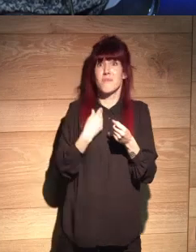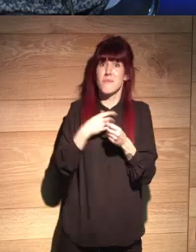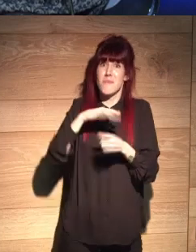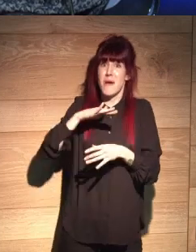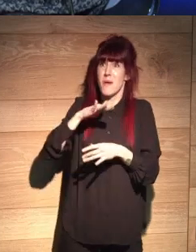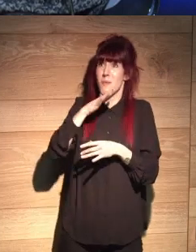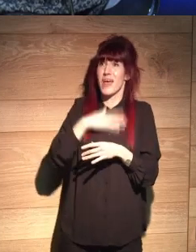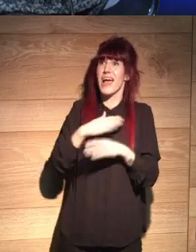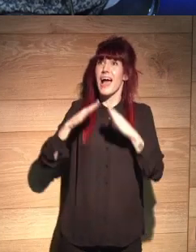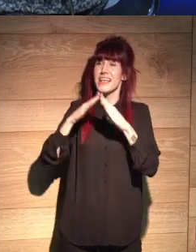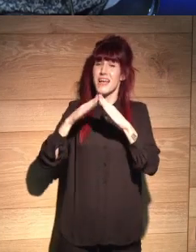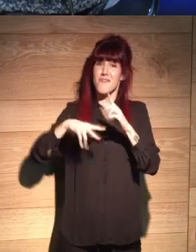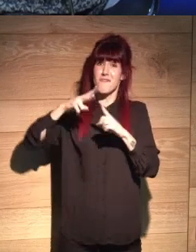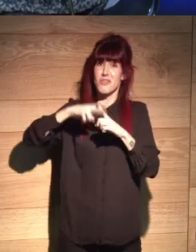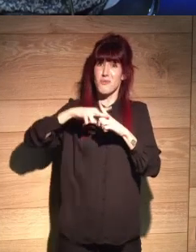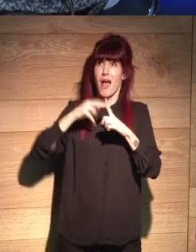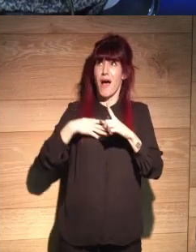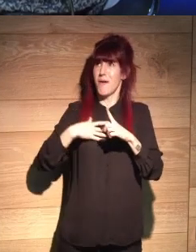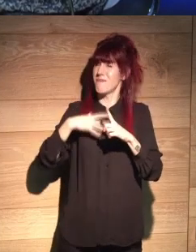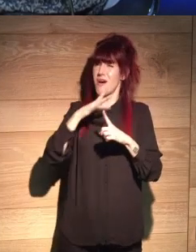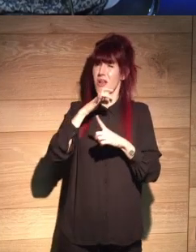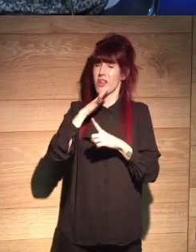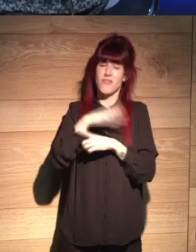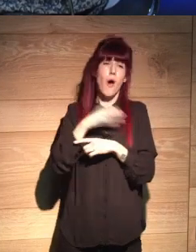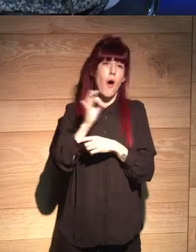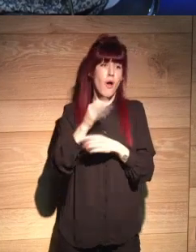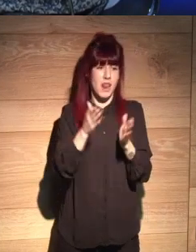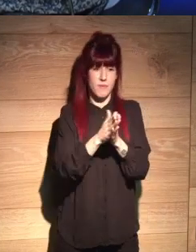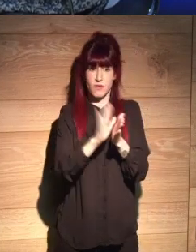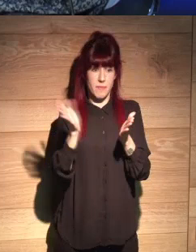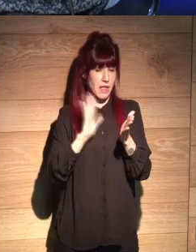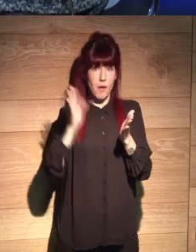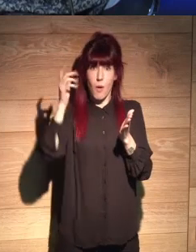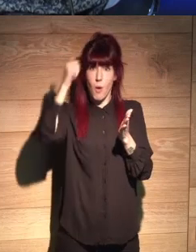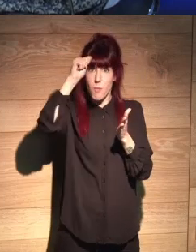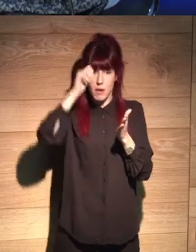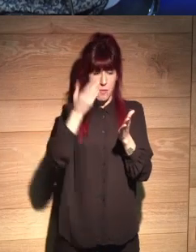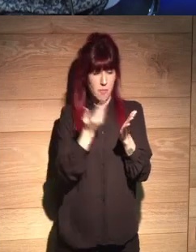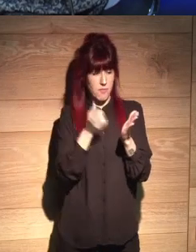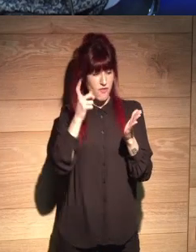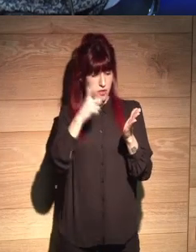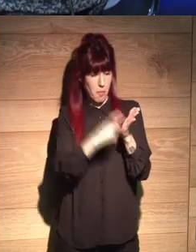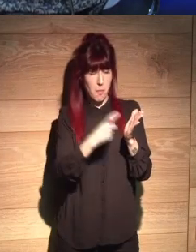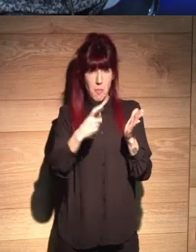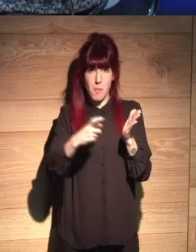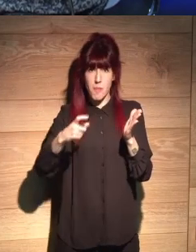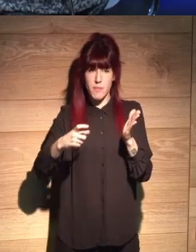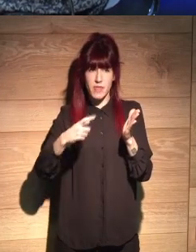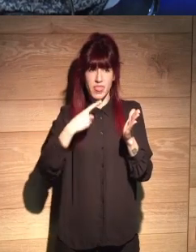They have a very negative idea of energy because bills are high at home, or